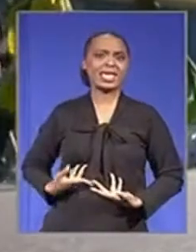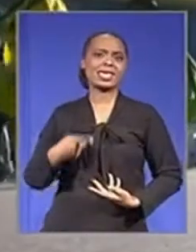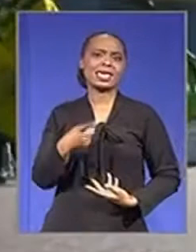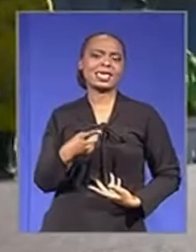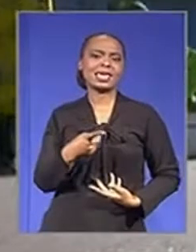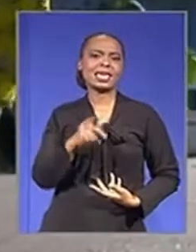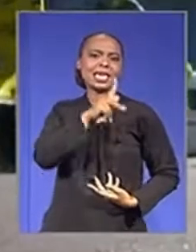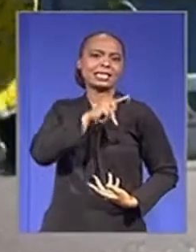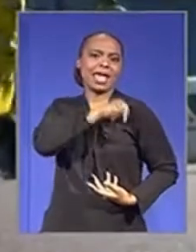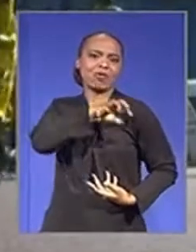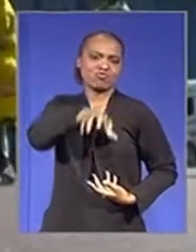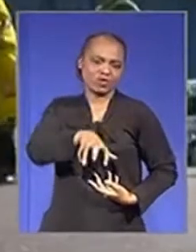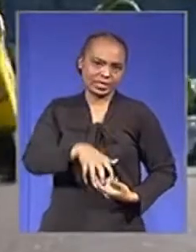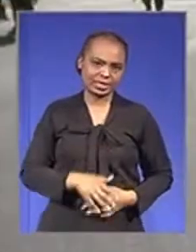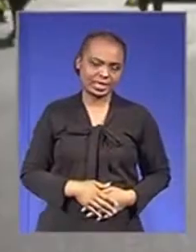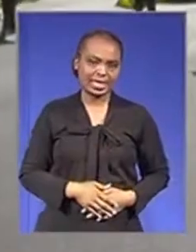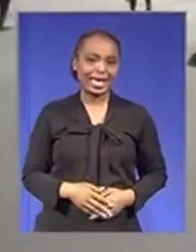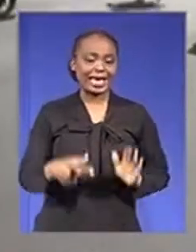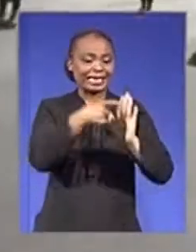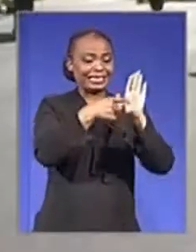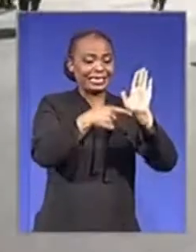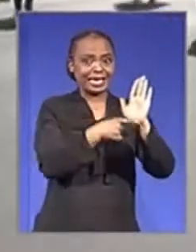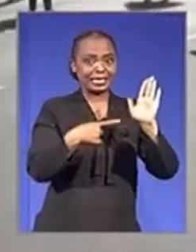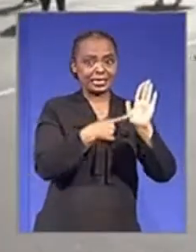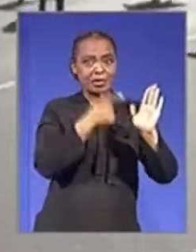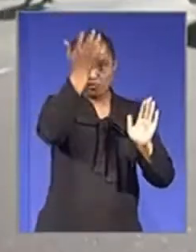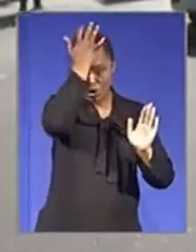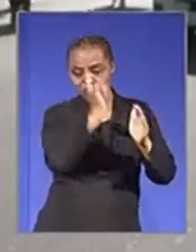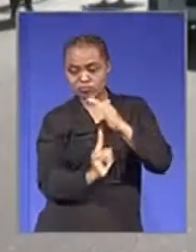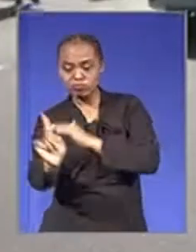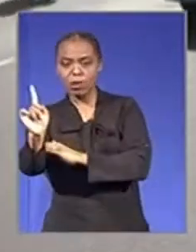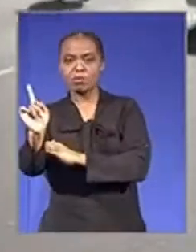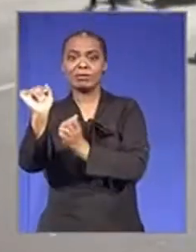leo ho lebeletsweng hore a inehele ka lona tjhankaneng ke ka Sontaha sa mafelo ona ana a beke.